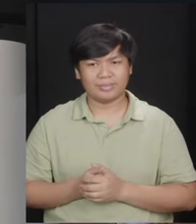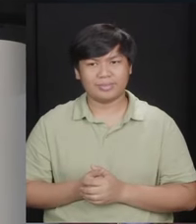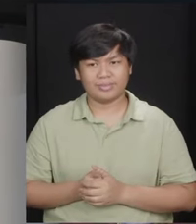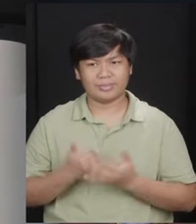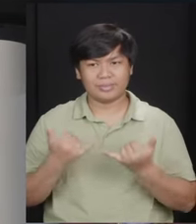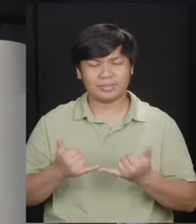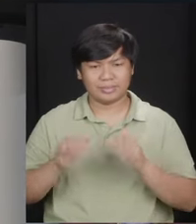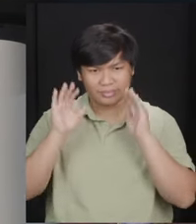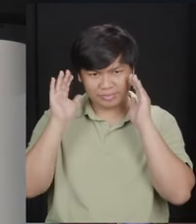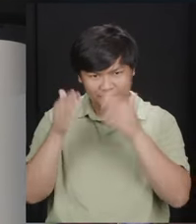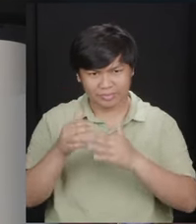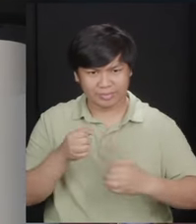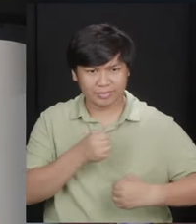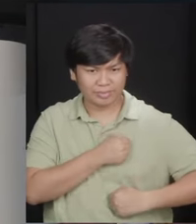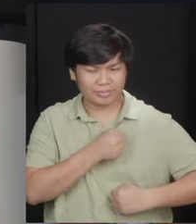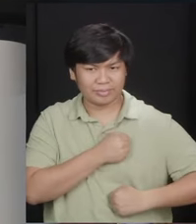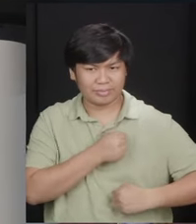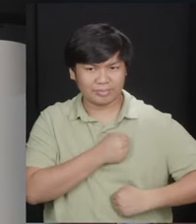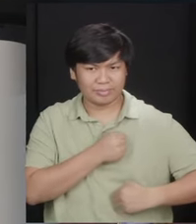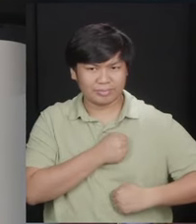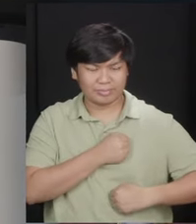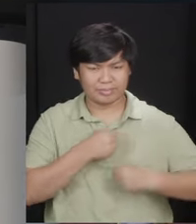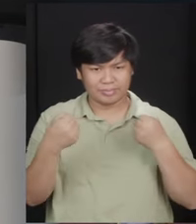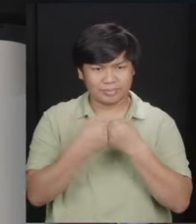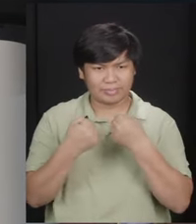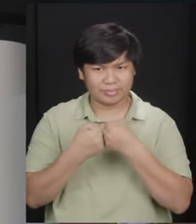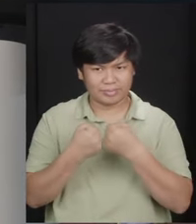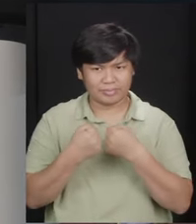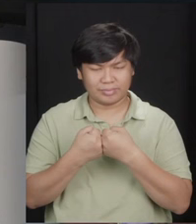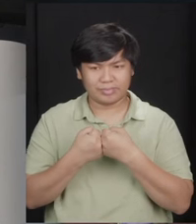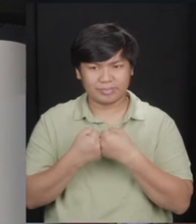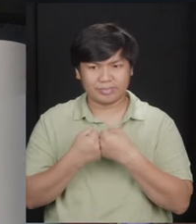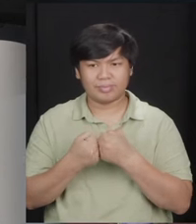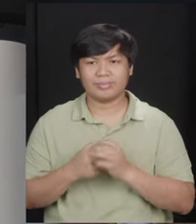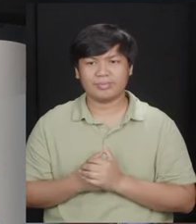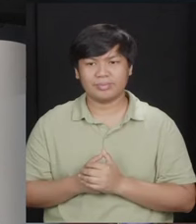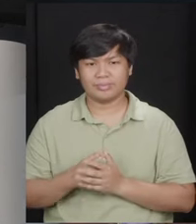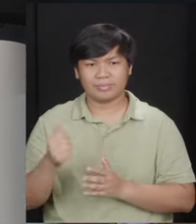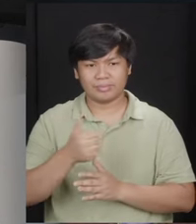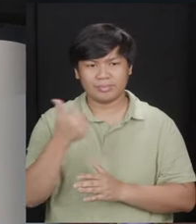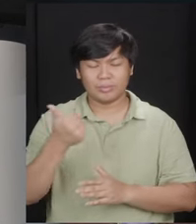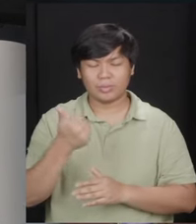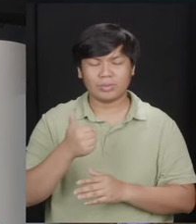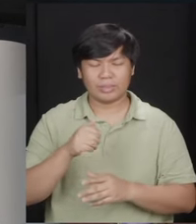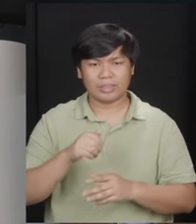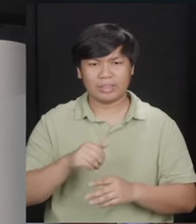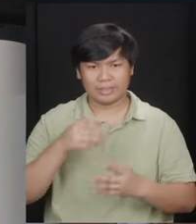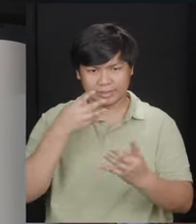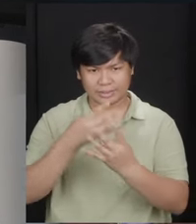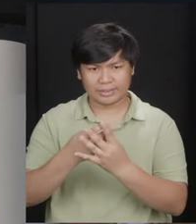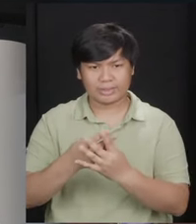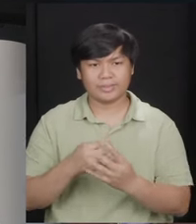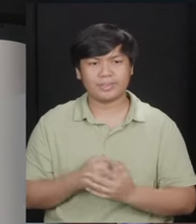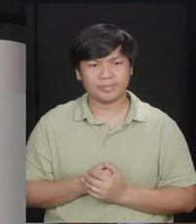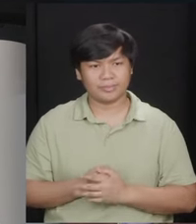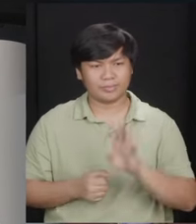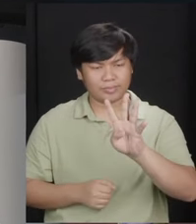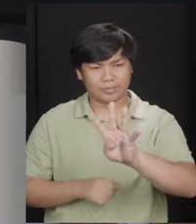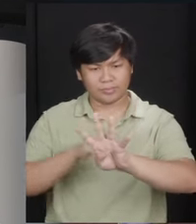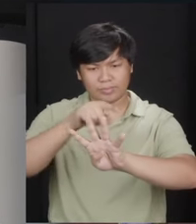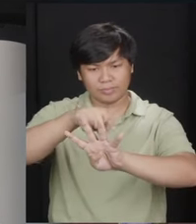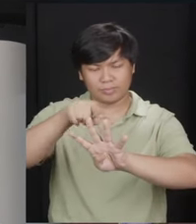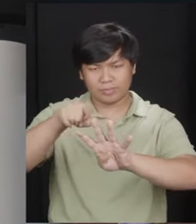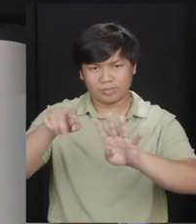not refer to military aggression or military bullying or criminal offenses. Let's look at the four examples.